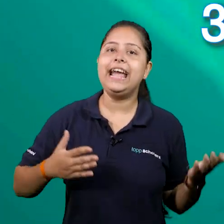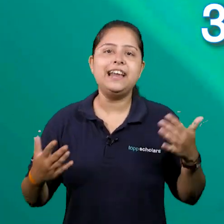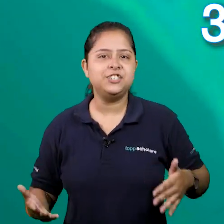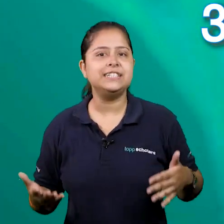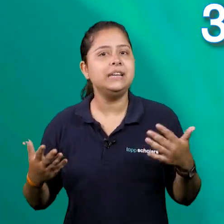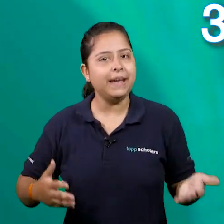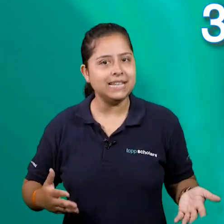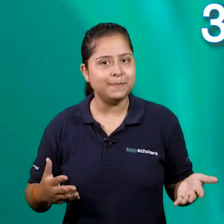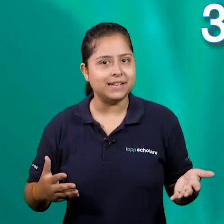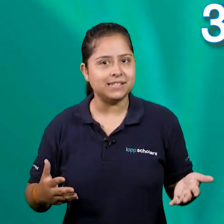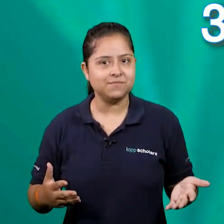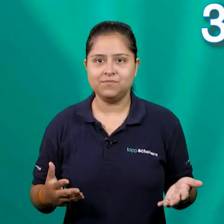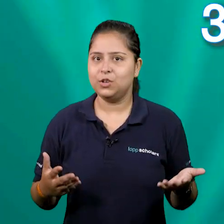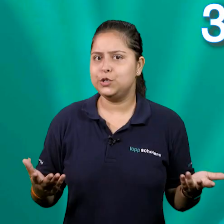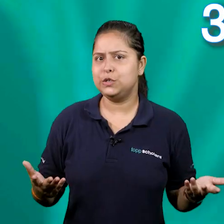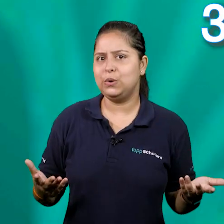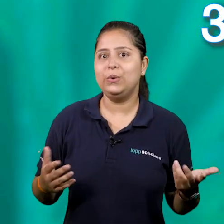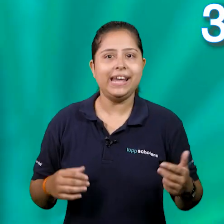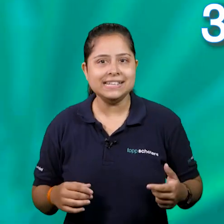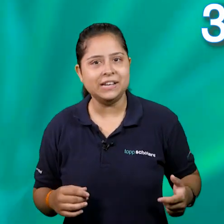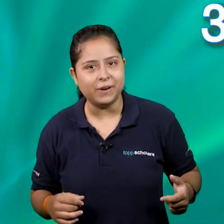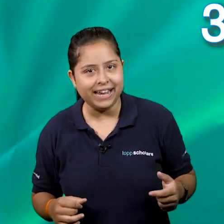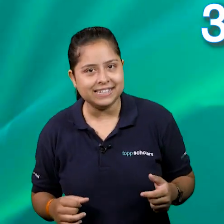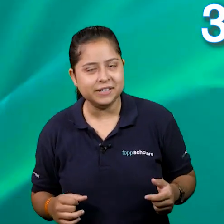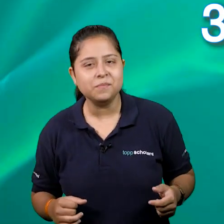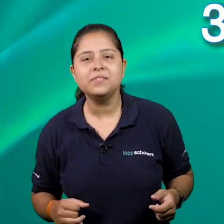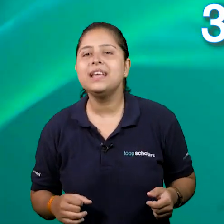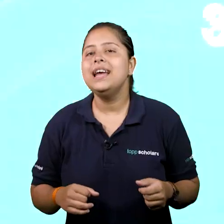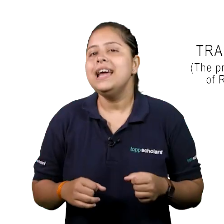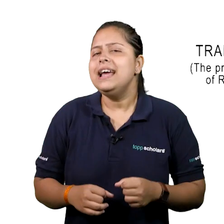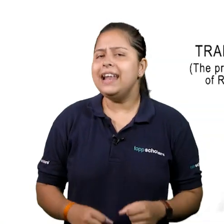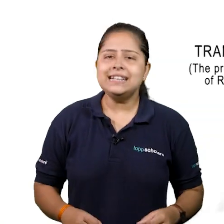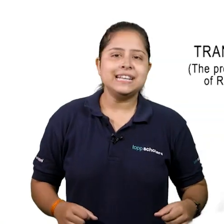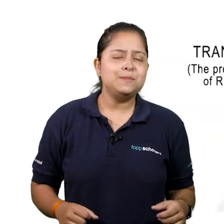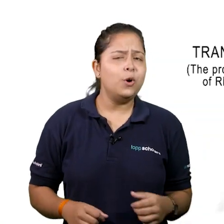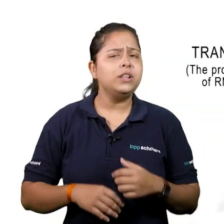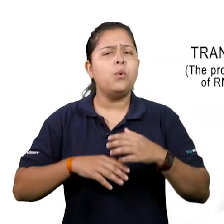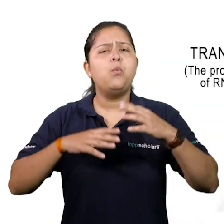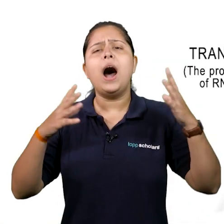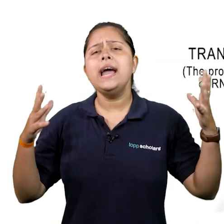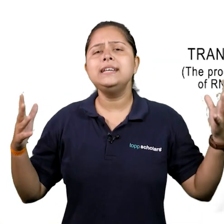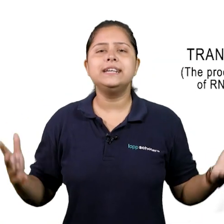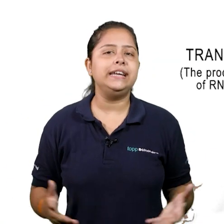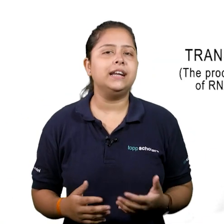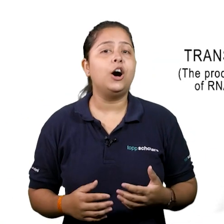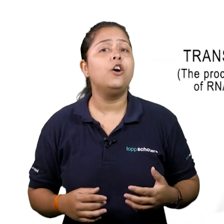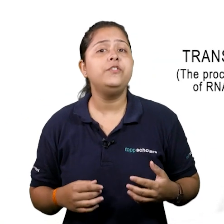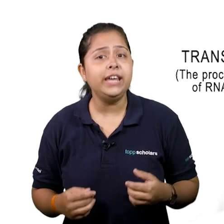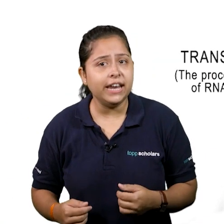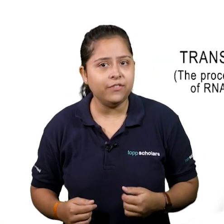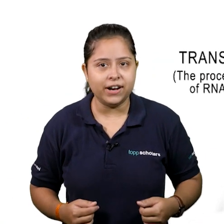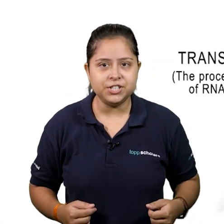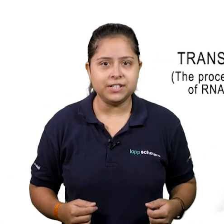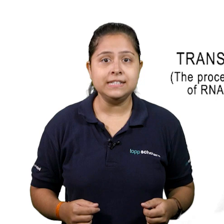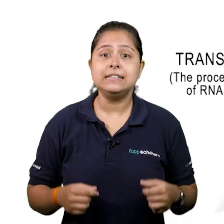AT and GC base pairs. So easy, right? Let's explore the wide arena